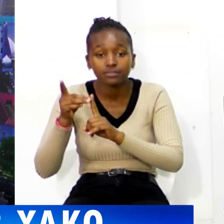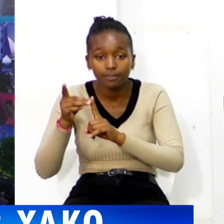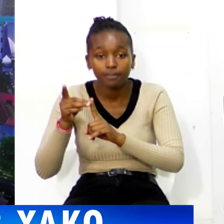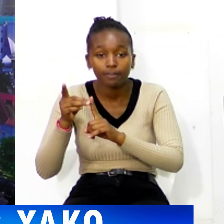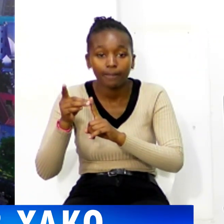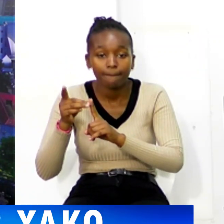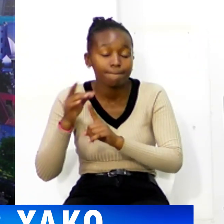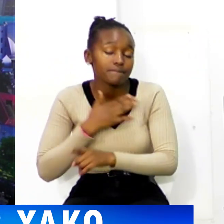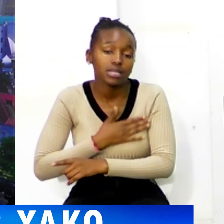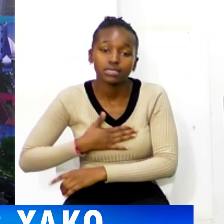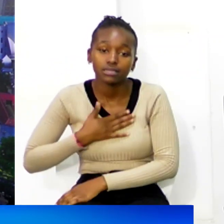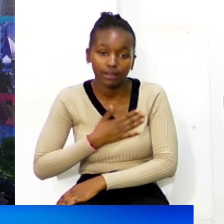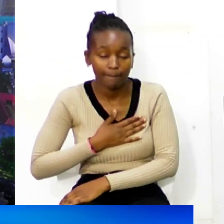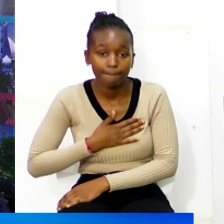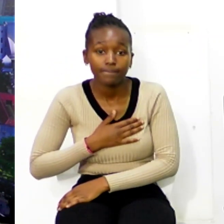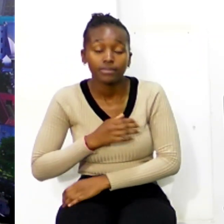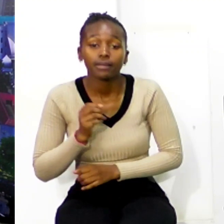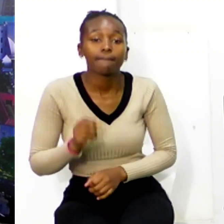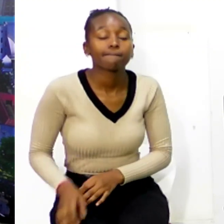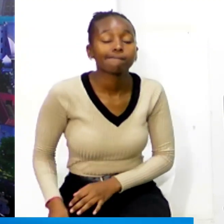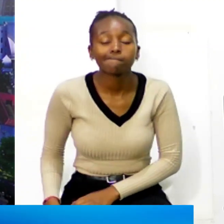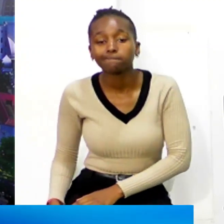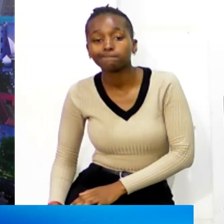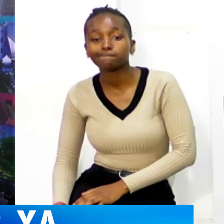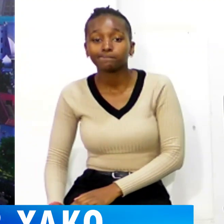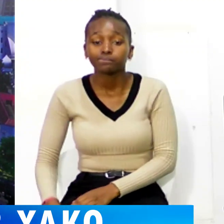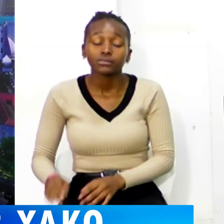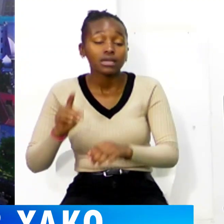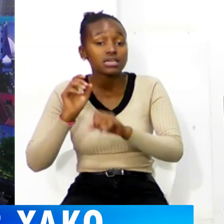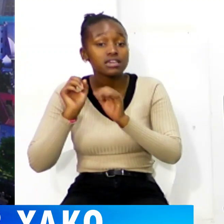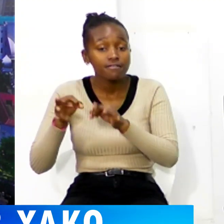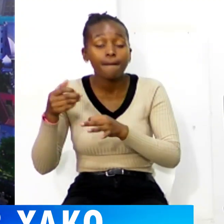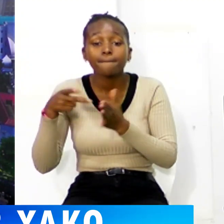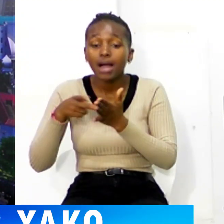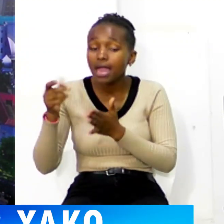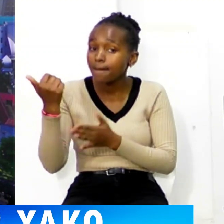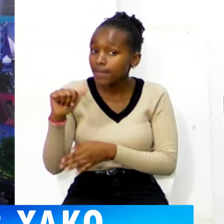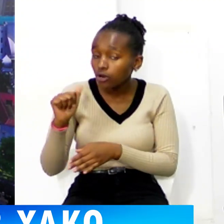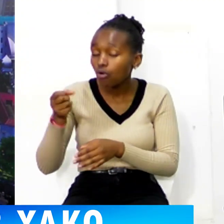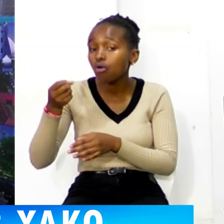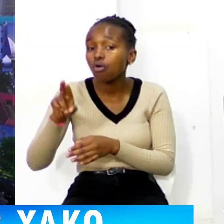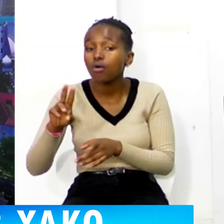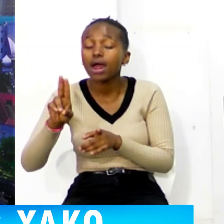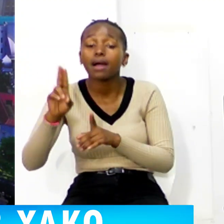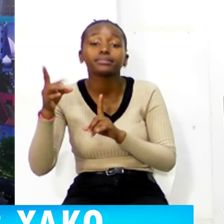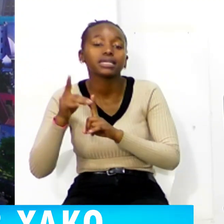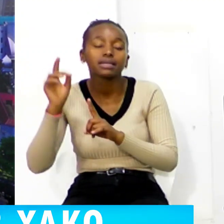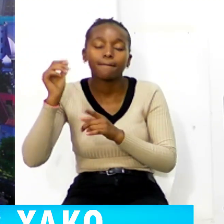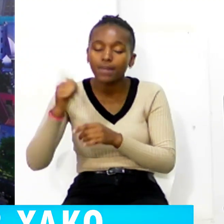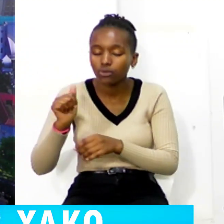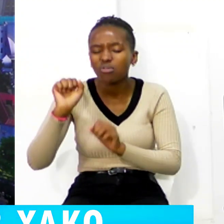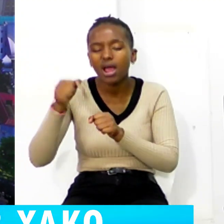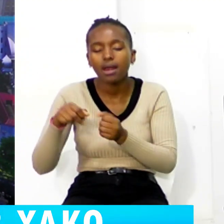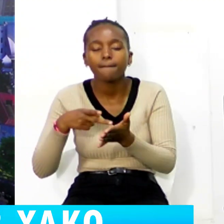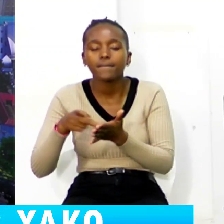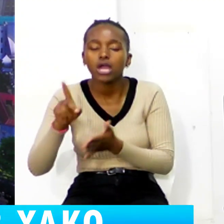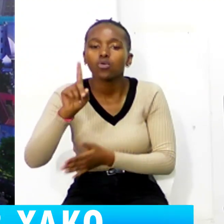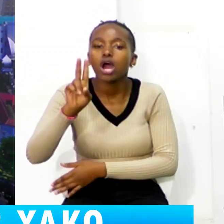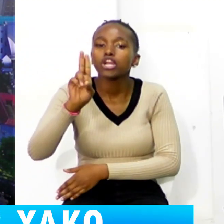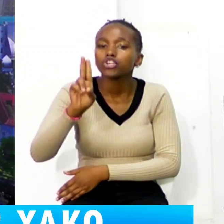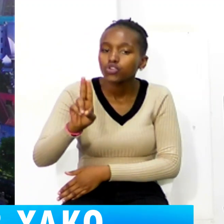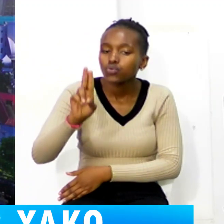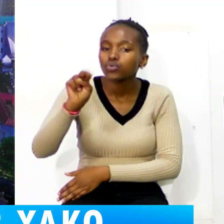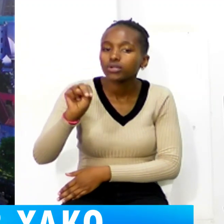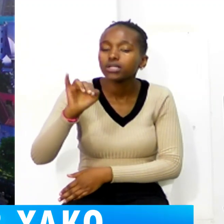buy token, the token message will come together with the 2 codes for updating. Okay. Yes. I think you